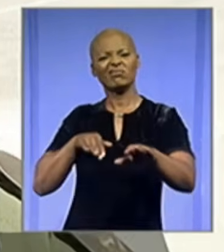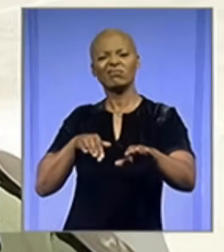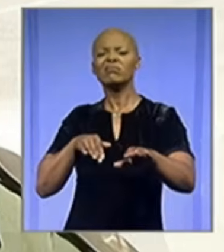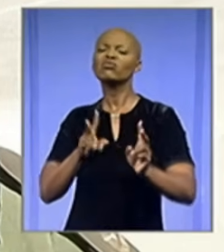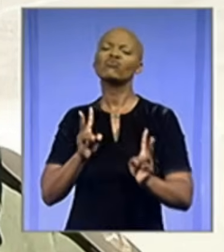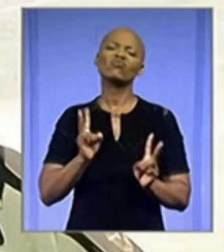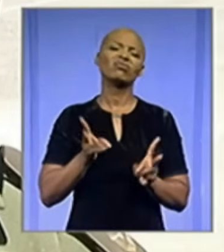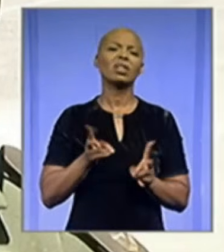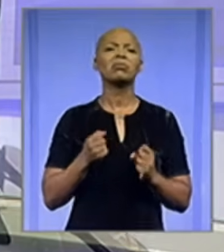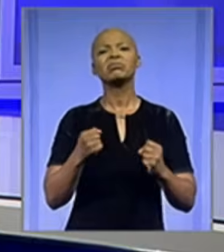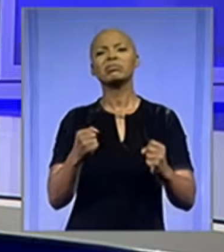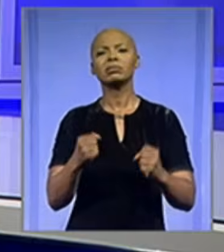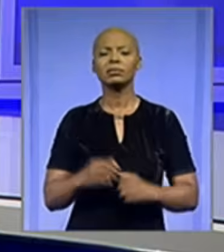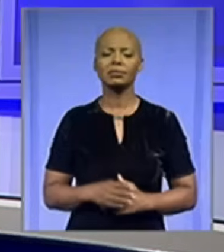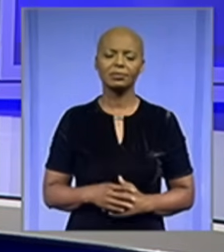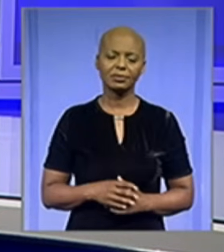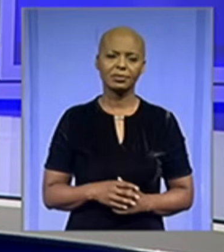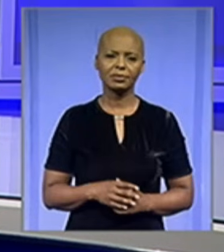movements.